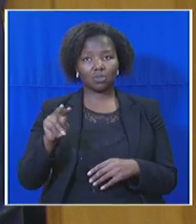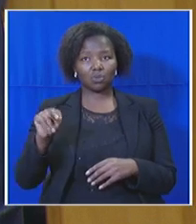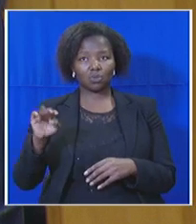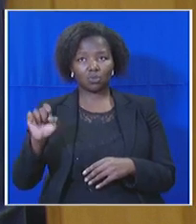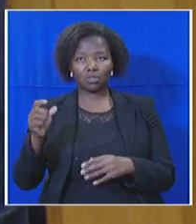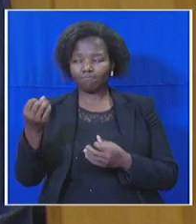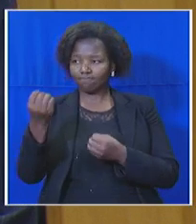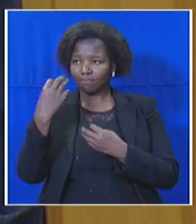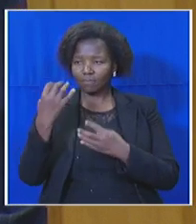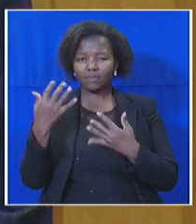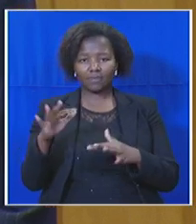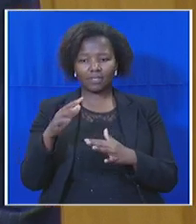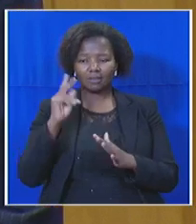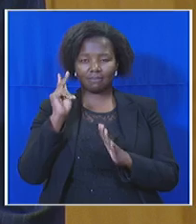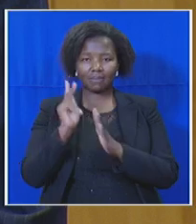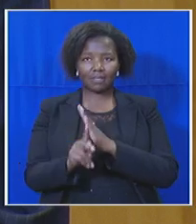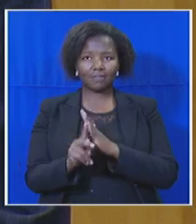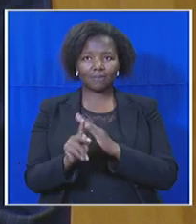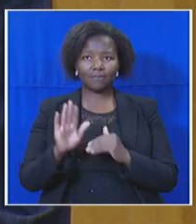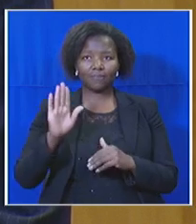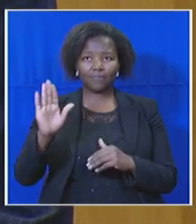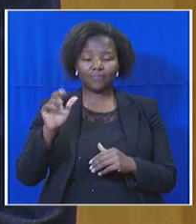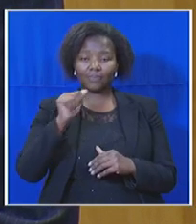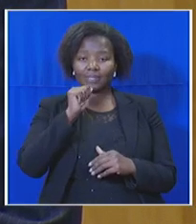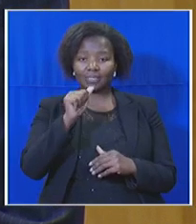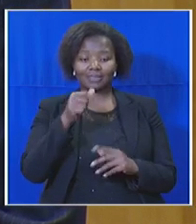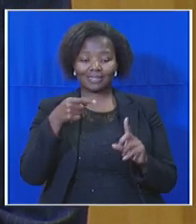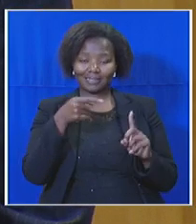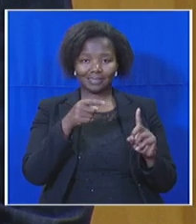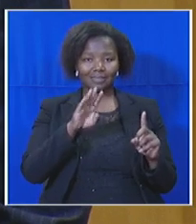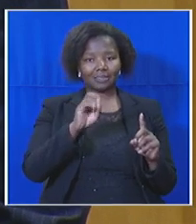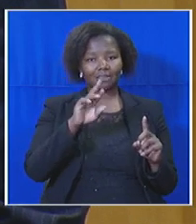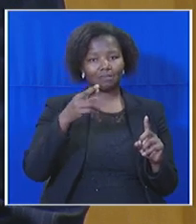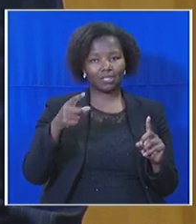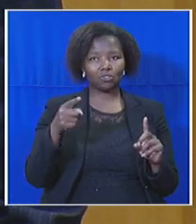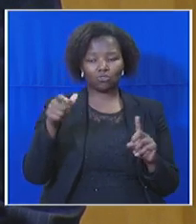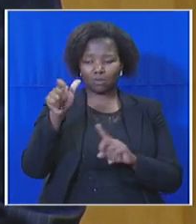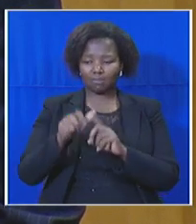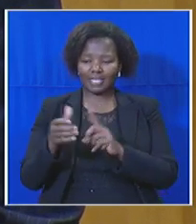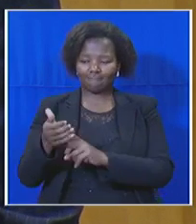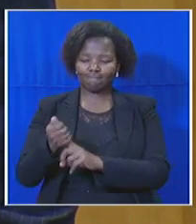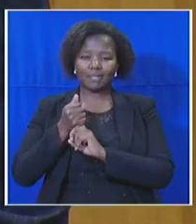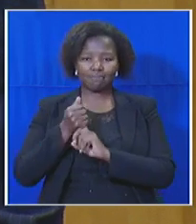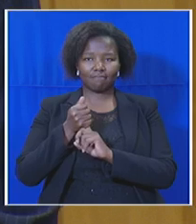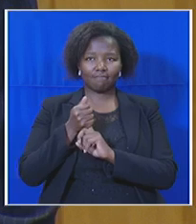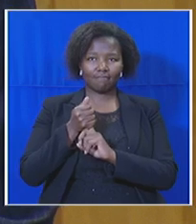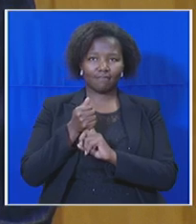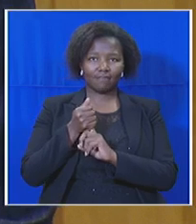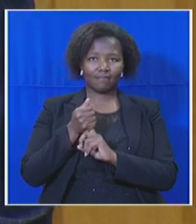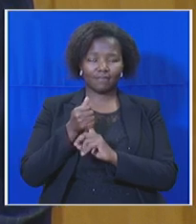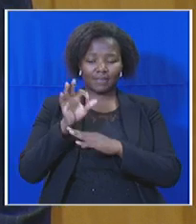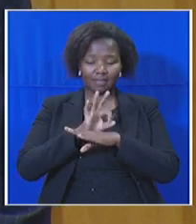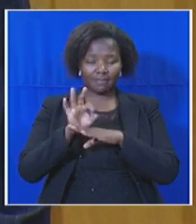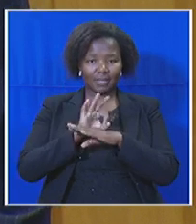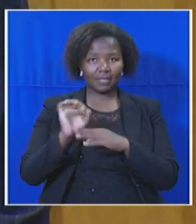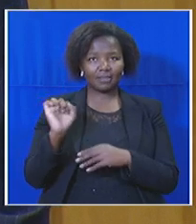war and how Bashir used the taking of slaves as a deliberate tactic. He armed and